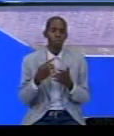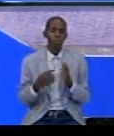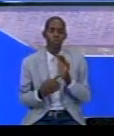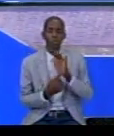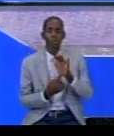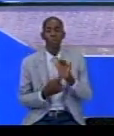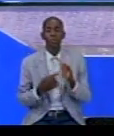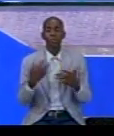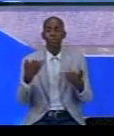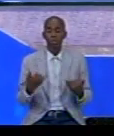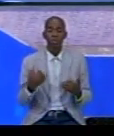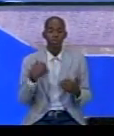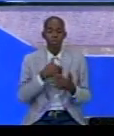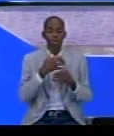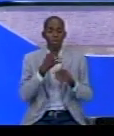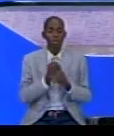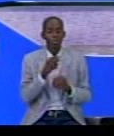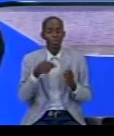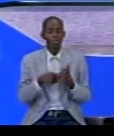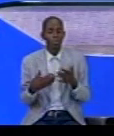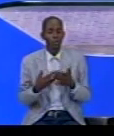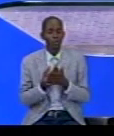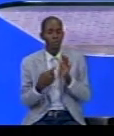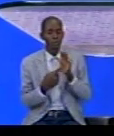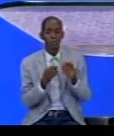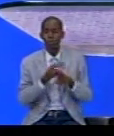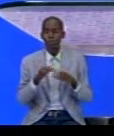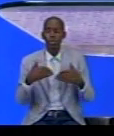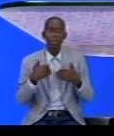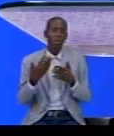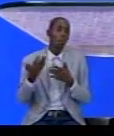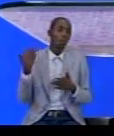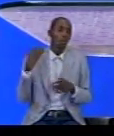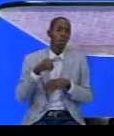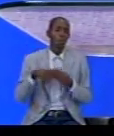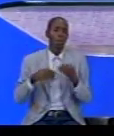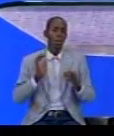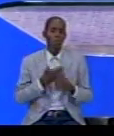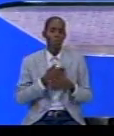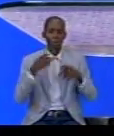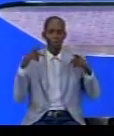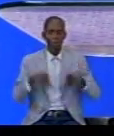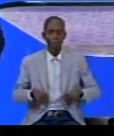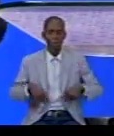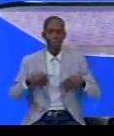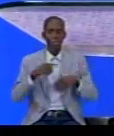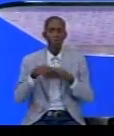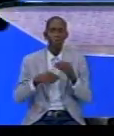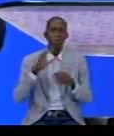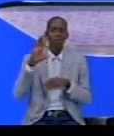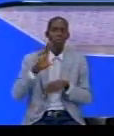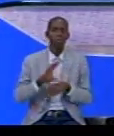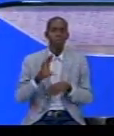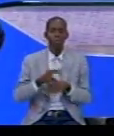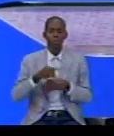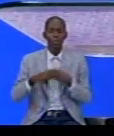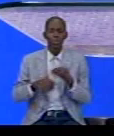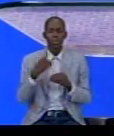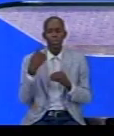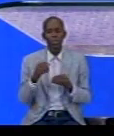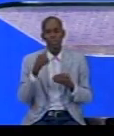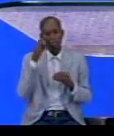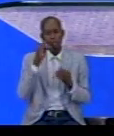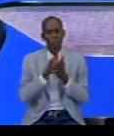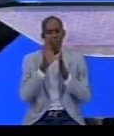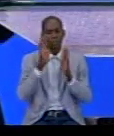this revelation, which we didn't have in the past, concerning our personal lives and concerning your church and concerning the